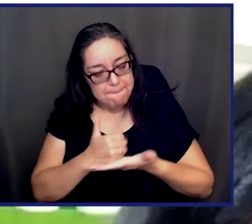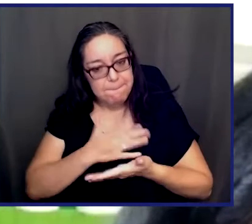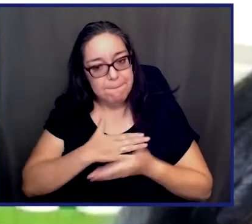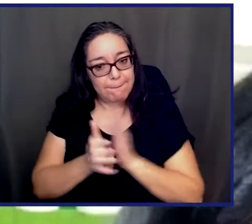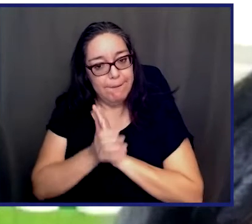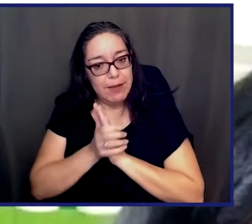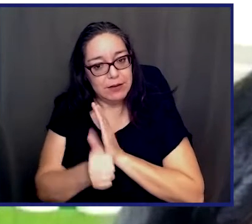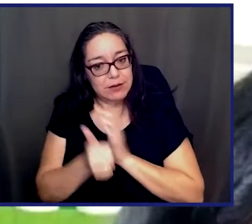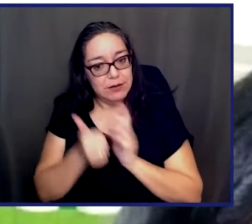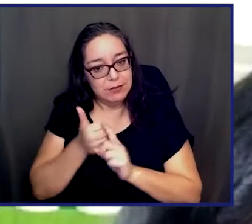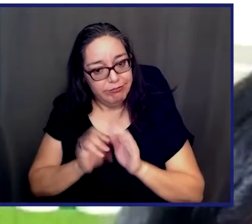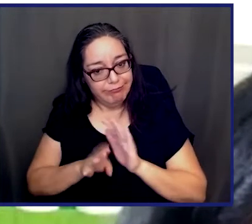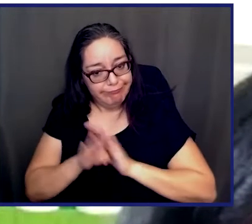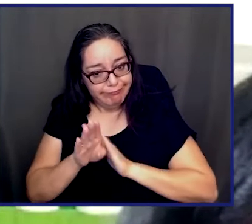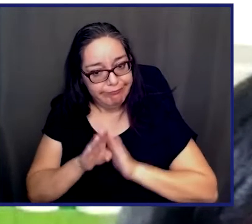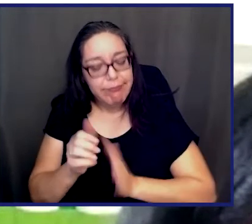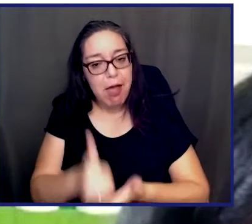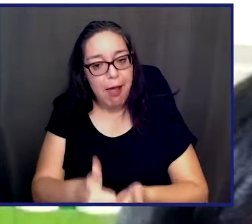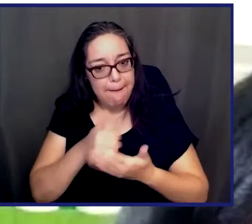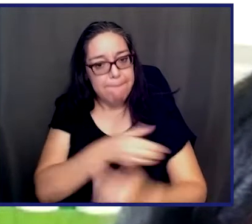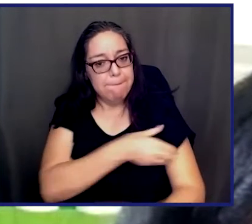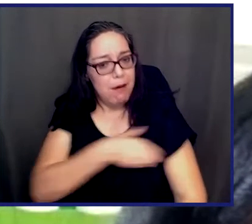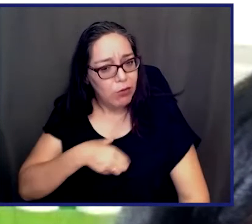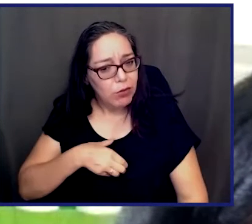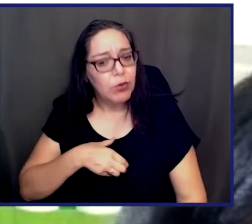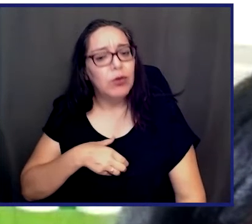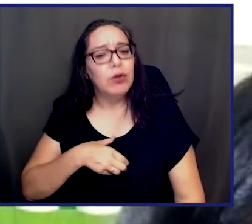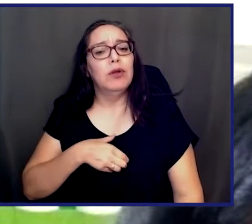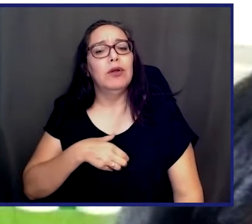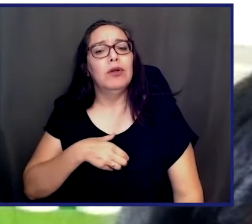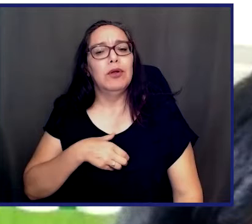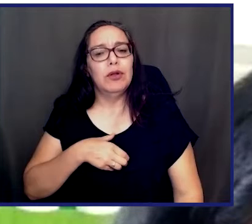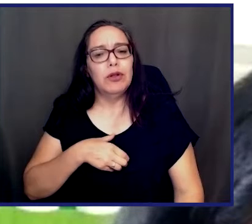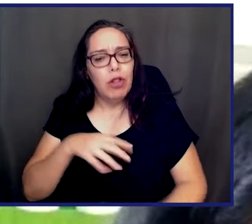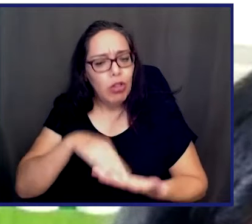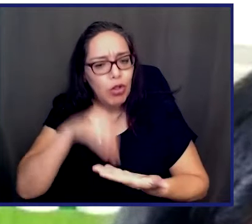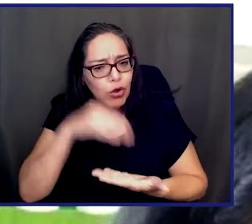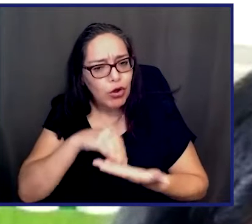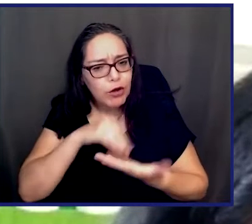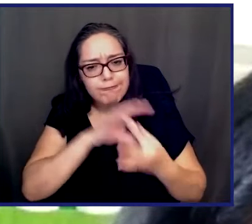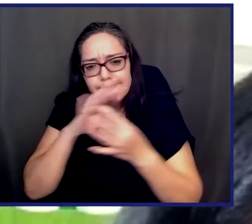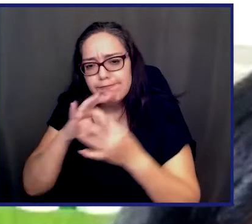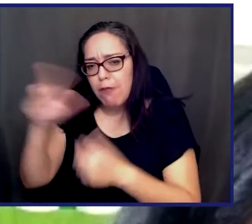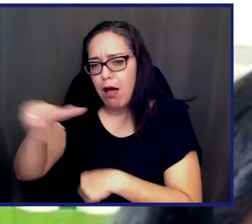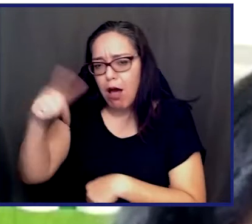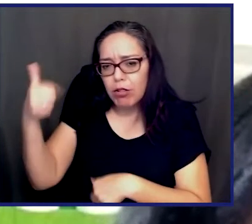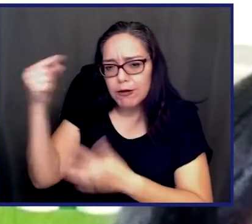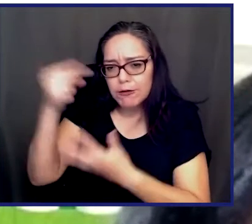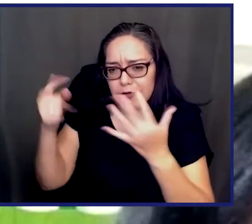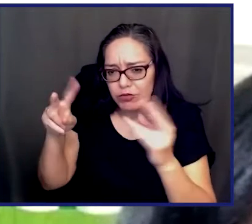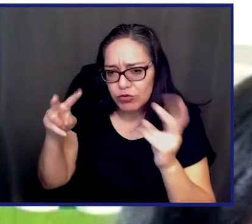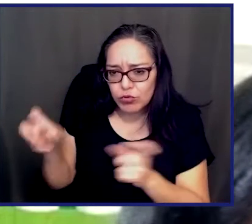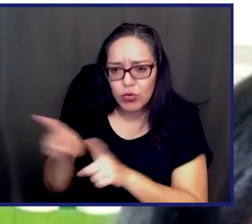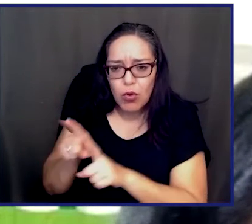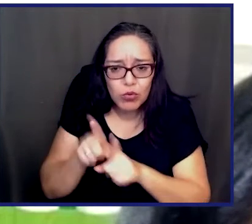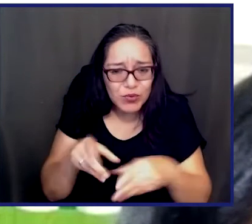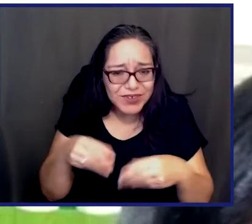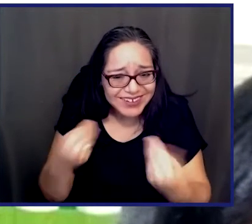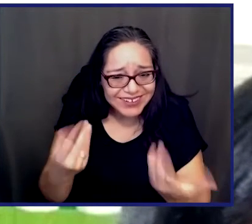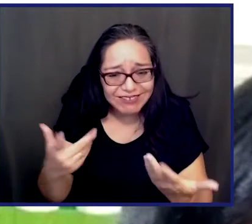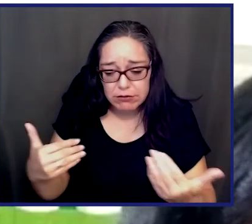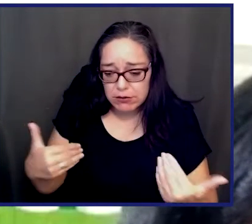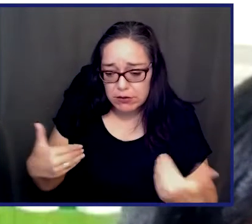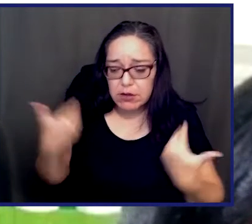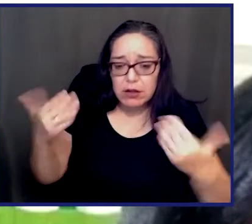habilidades, me ha ayudado a empoderarme, a aprender de otros temas y pues también a darle voz a niños, niñas y adolescentes que a lo mejor no tienen